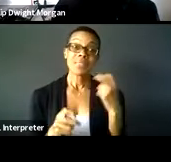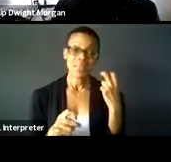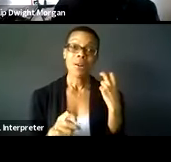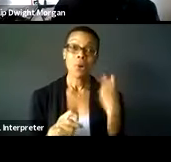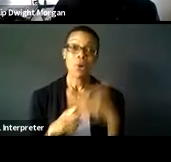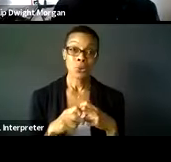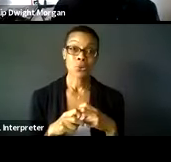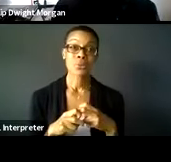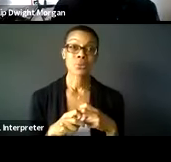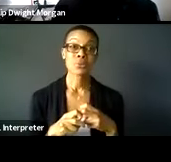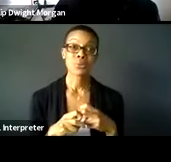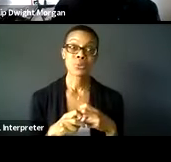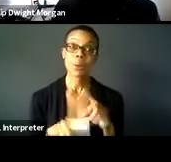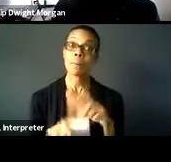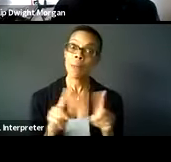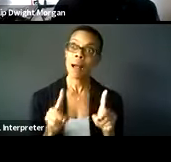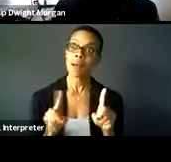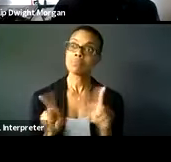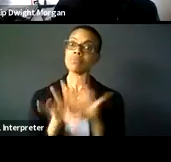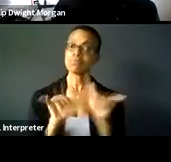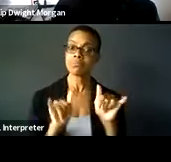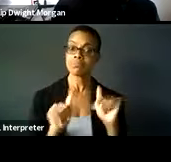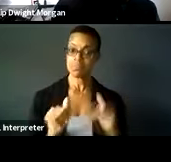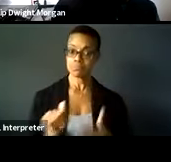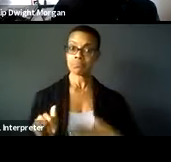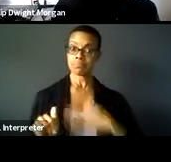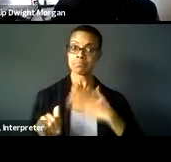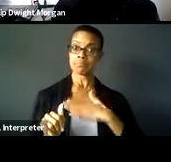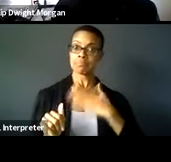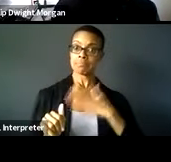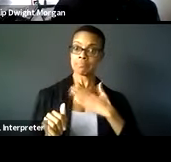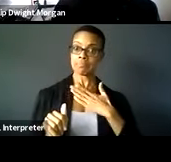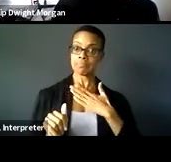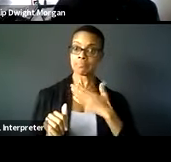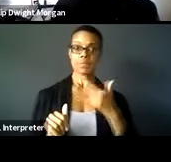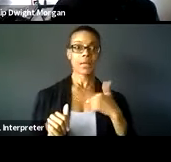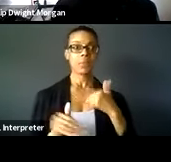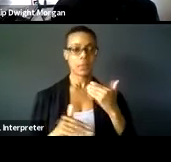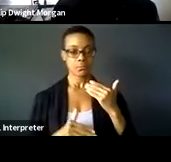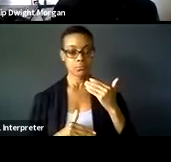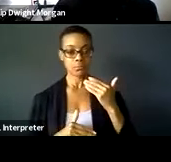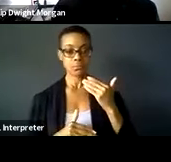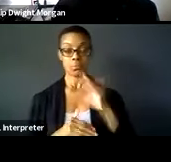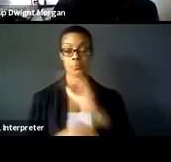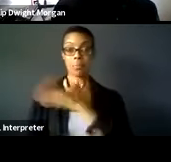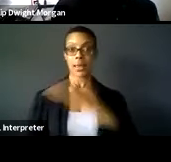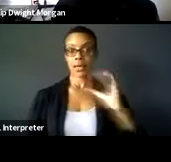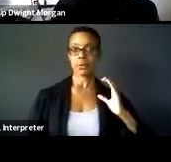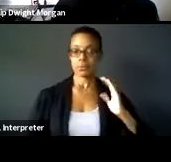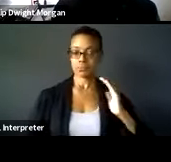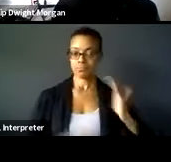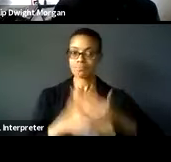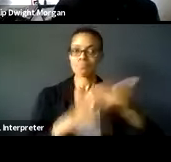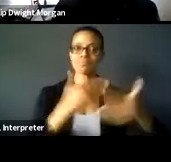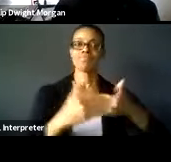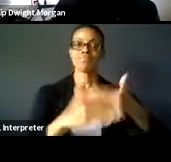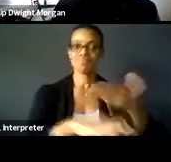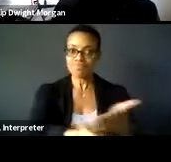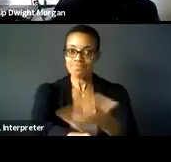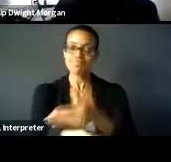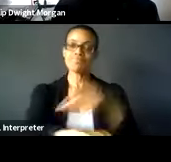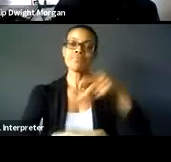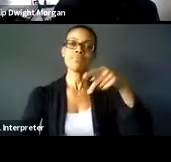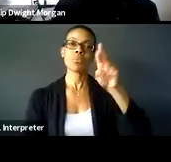I'm very happy because one, I'm in a progressive council. Second, we are